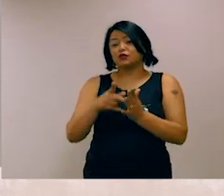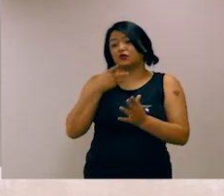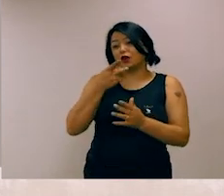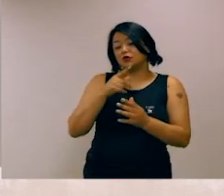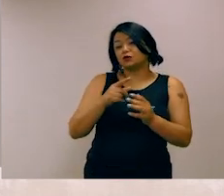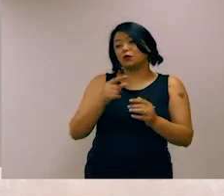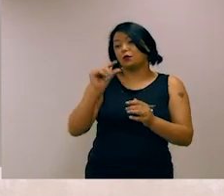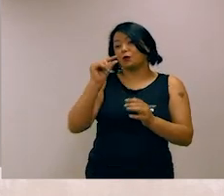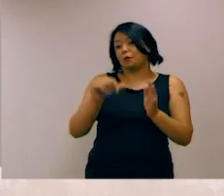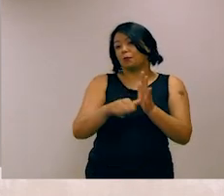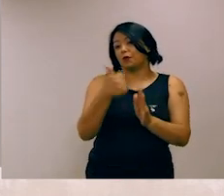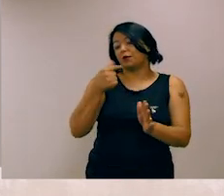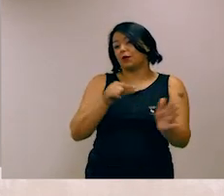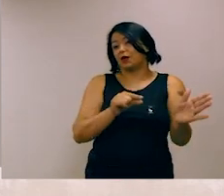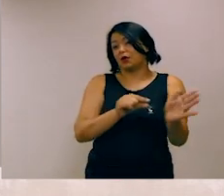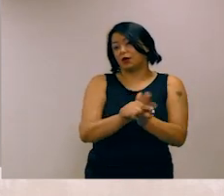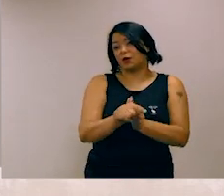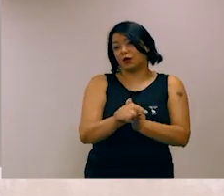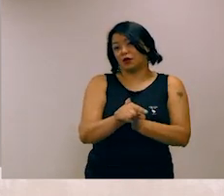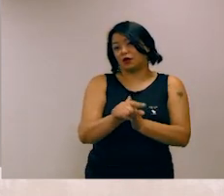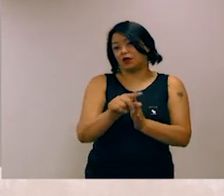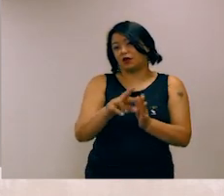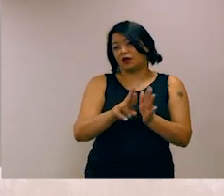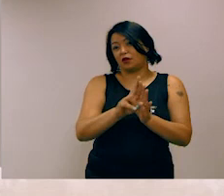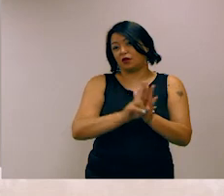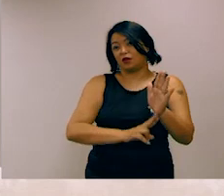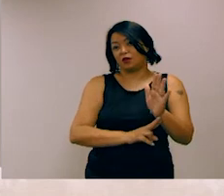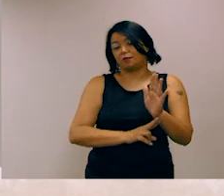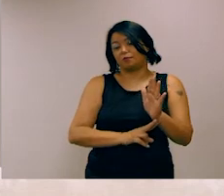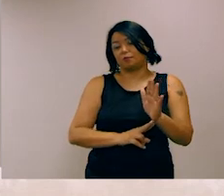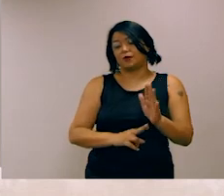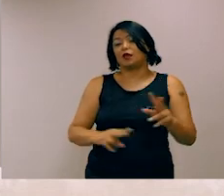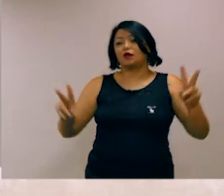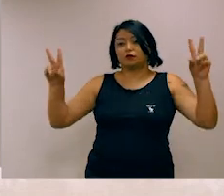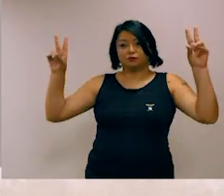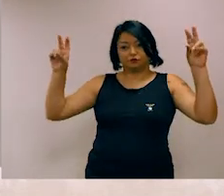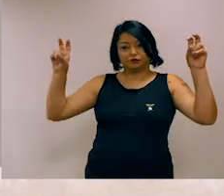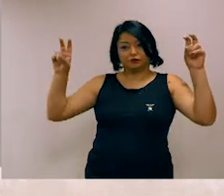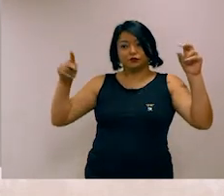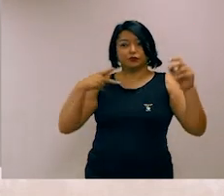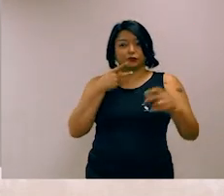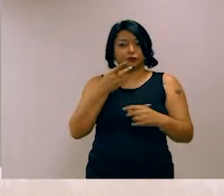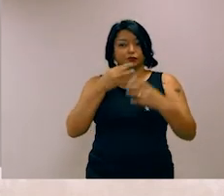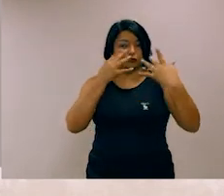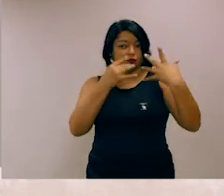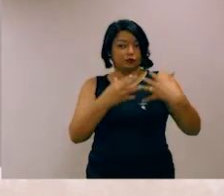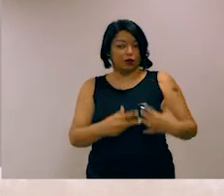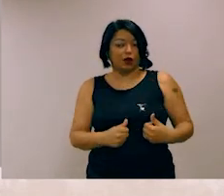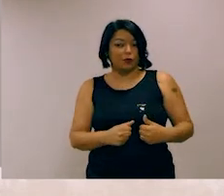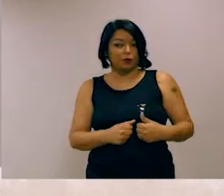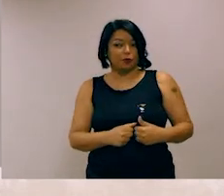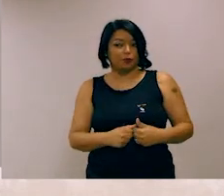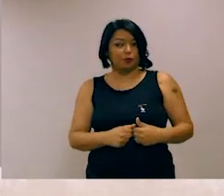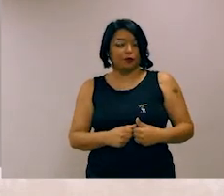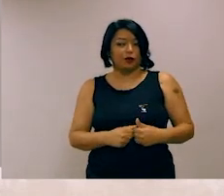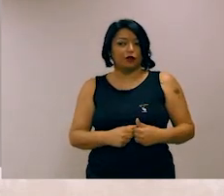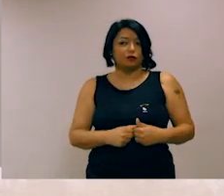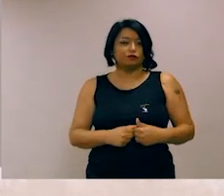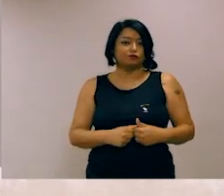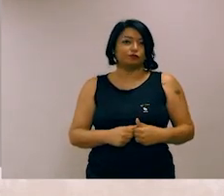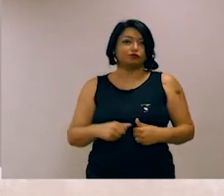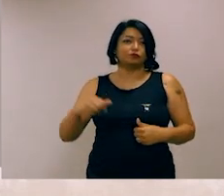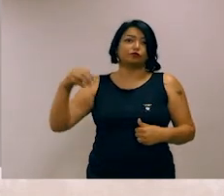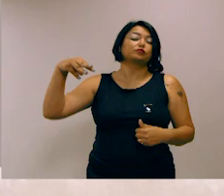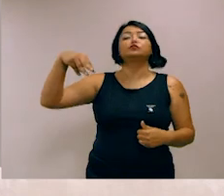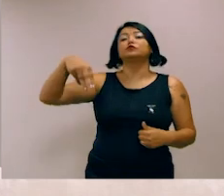Before talking about the first criteria of this heat map, I think it's important to open a parenthesis. And